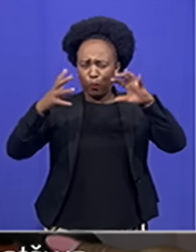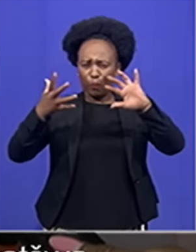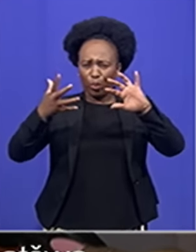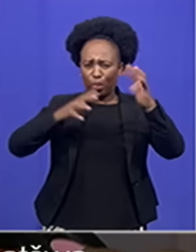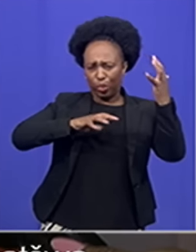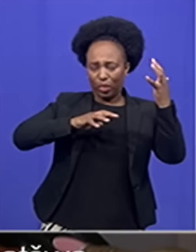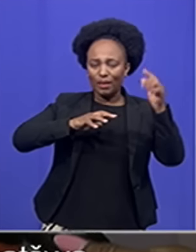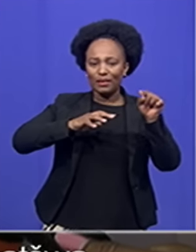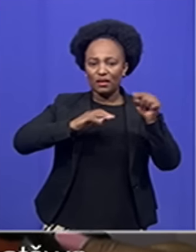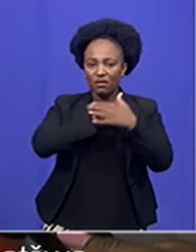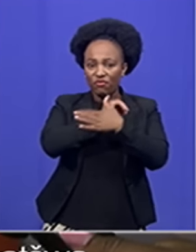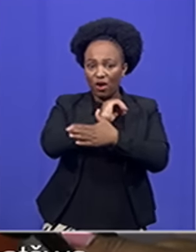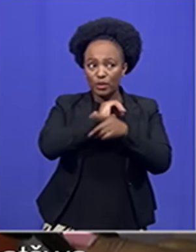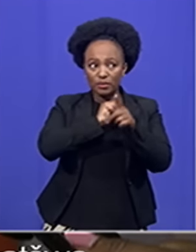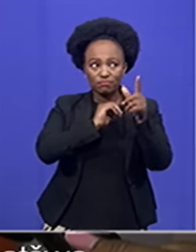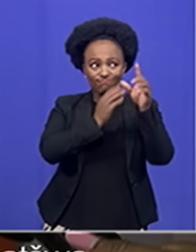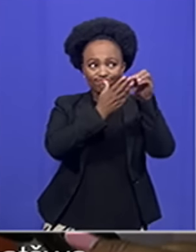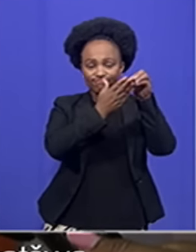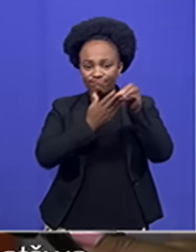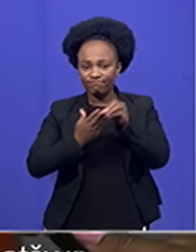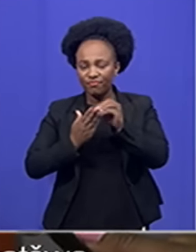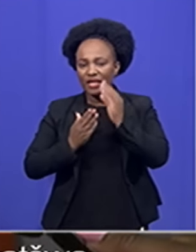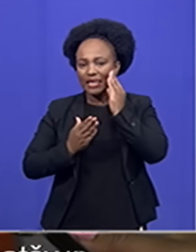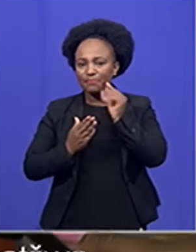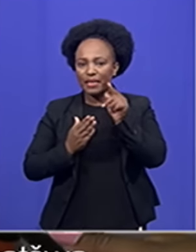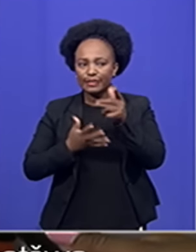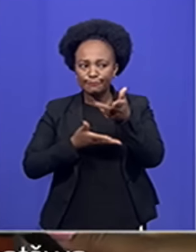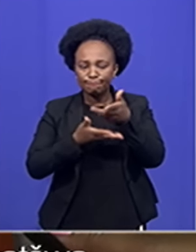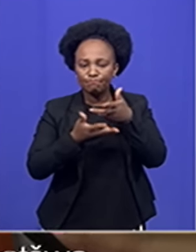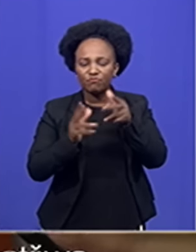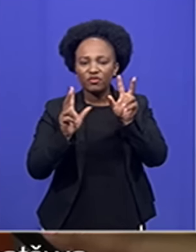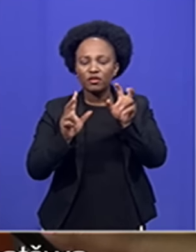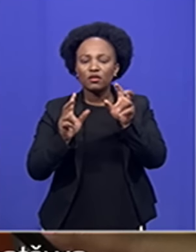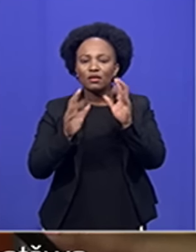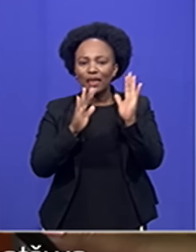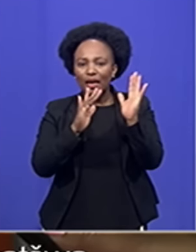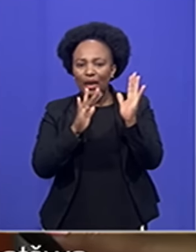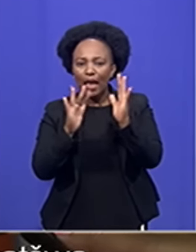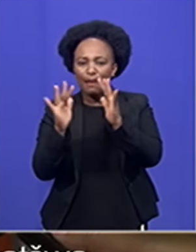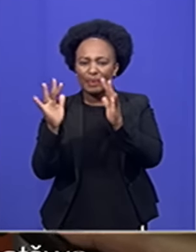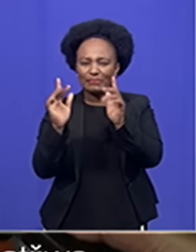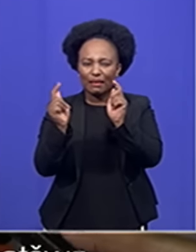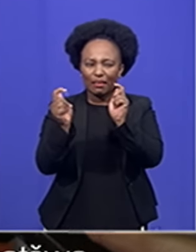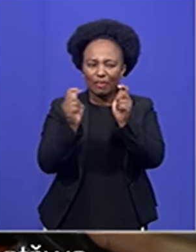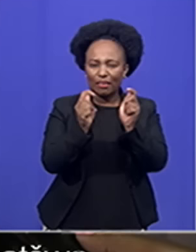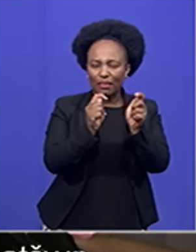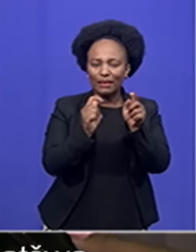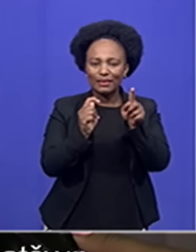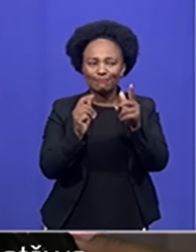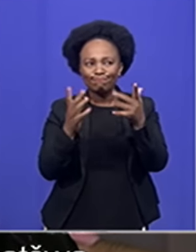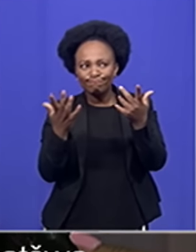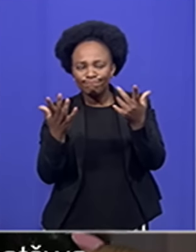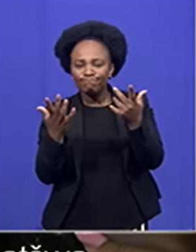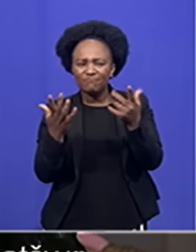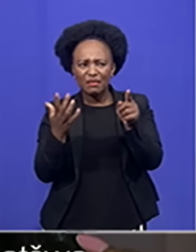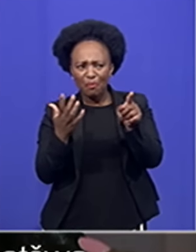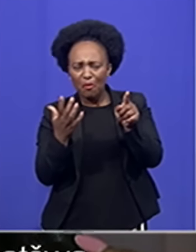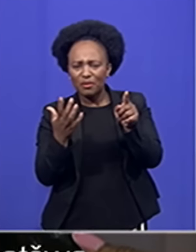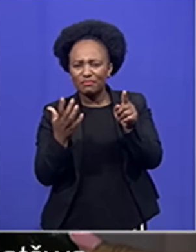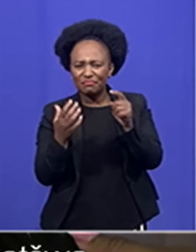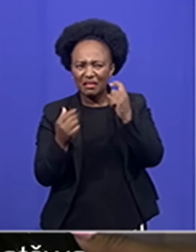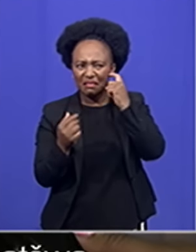mo gore naga eo ya ne tlisa that experience gore ga go tla go bua ka kgantsa merero ya fetogo ya loapi climate change gore bone ba